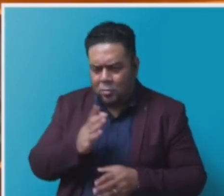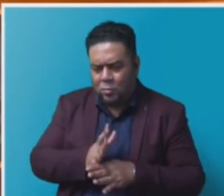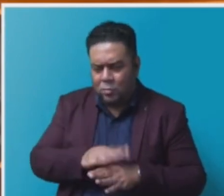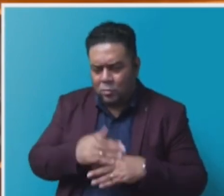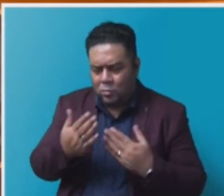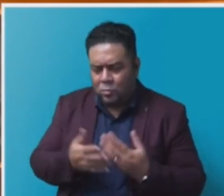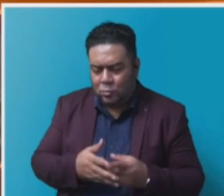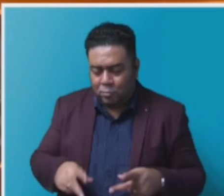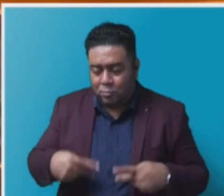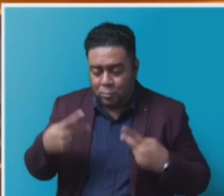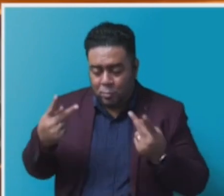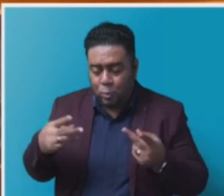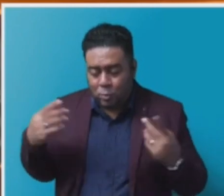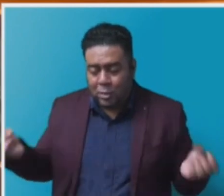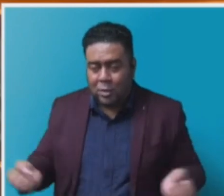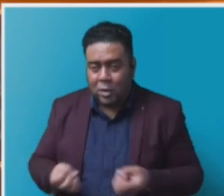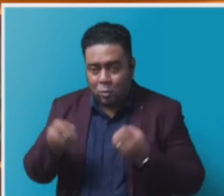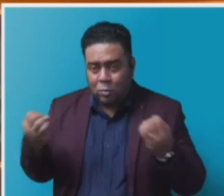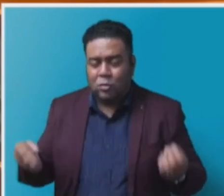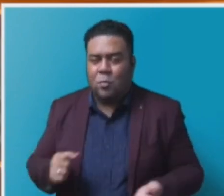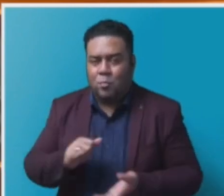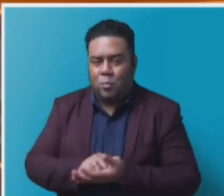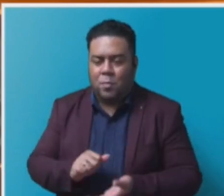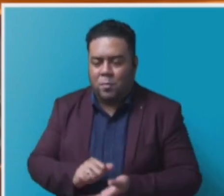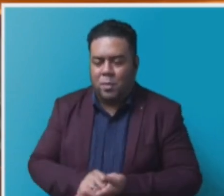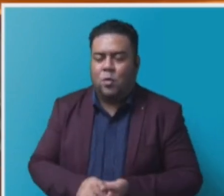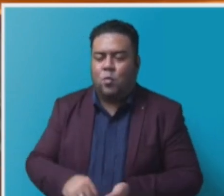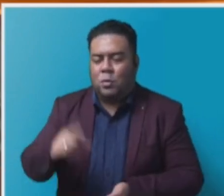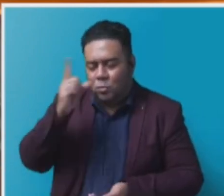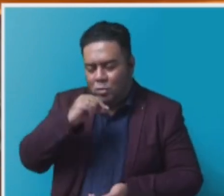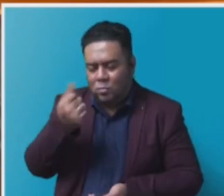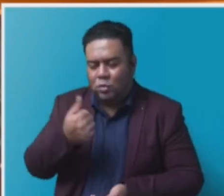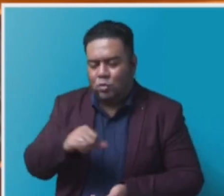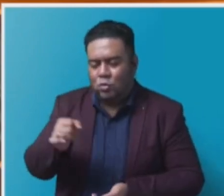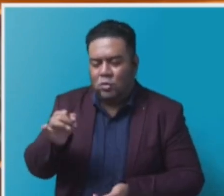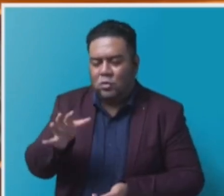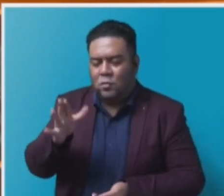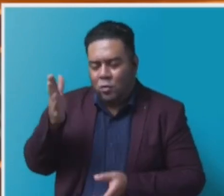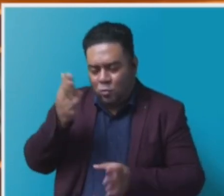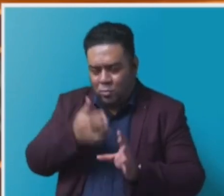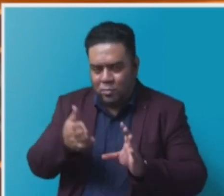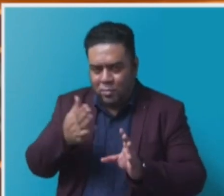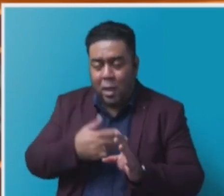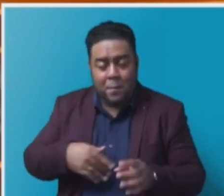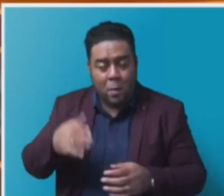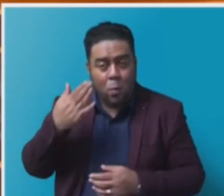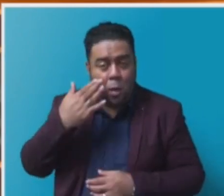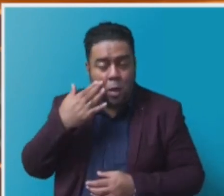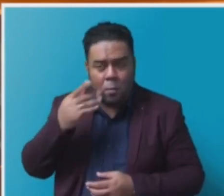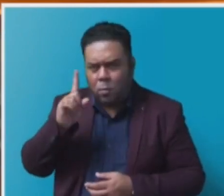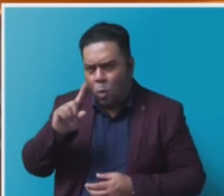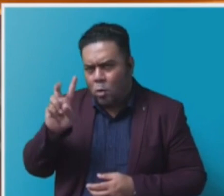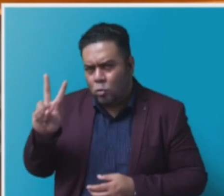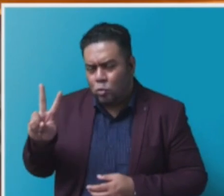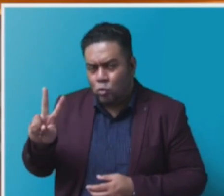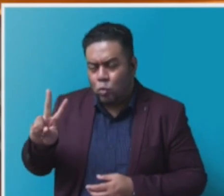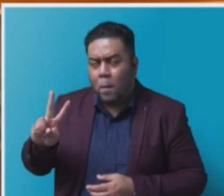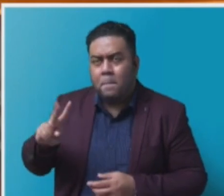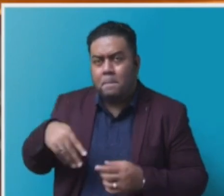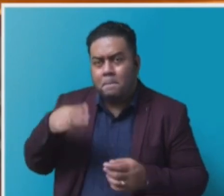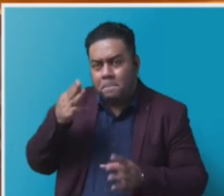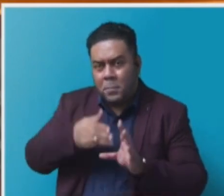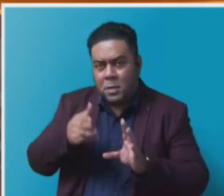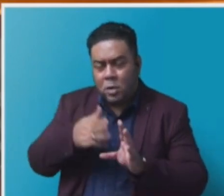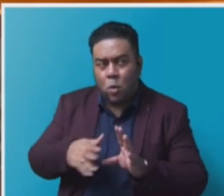to promote and encourage the proper and responsible use of social media. I'm aware that 1 or 2 media organizations